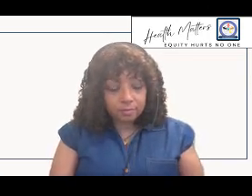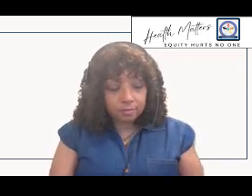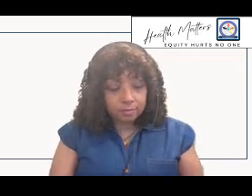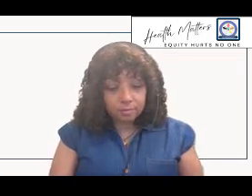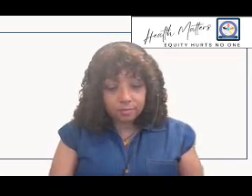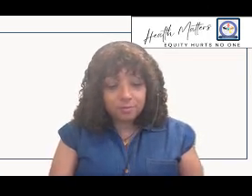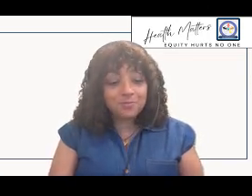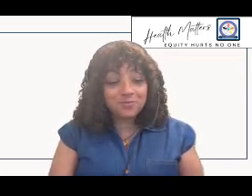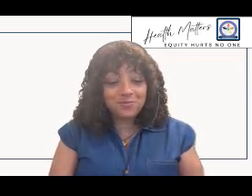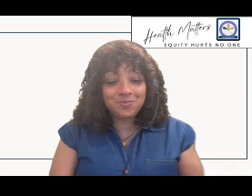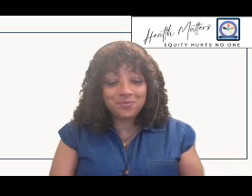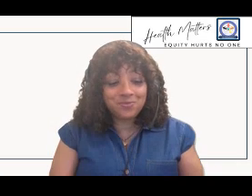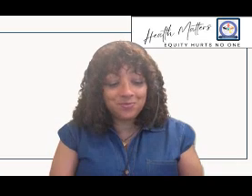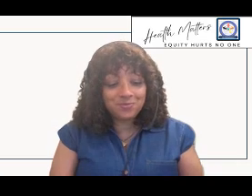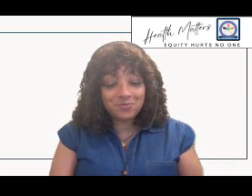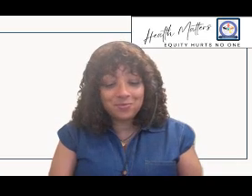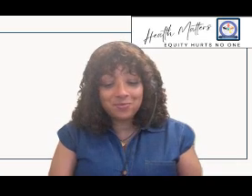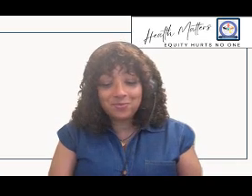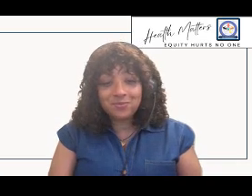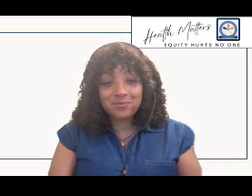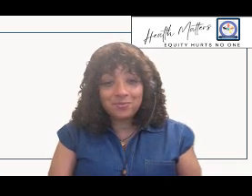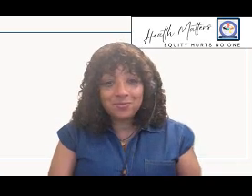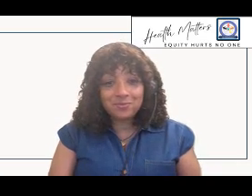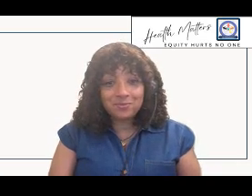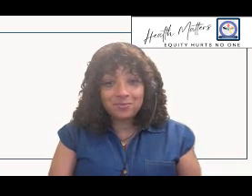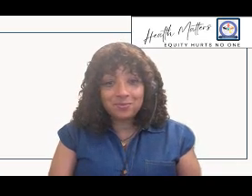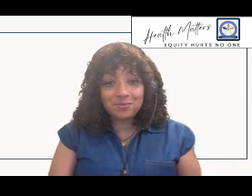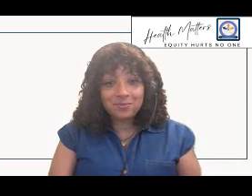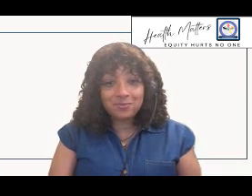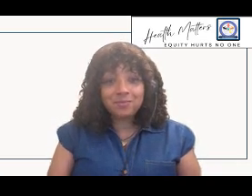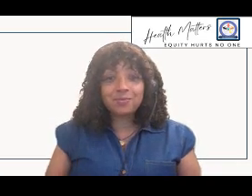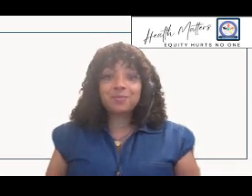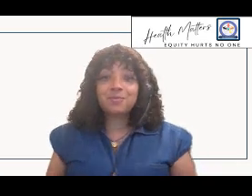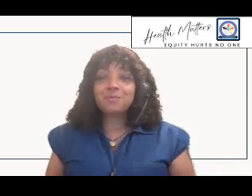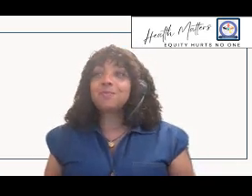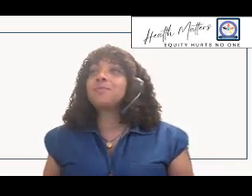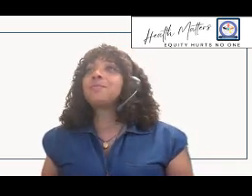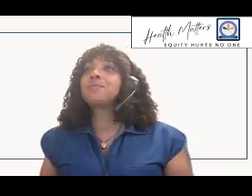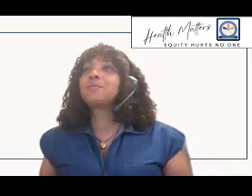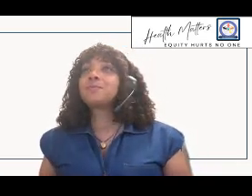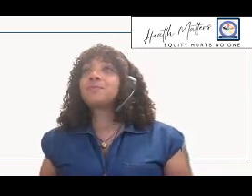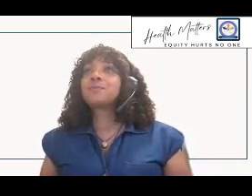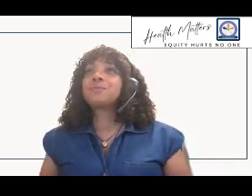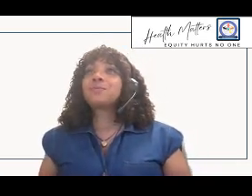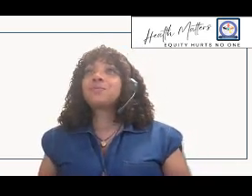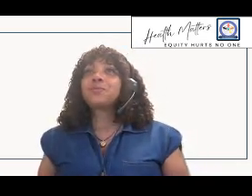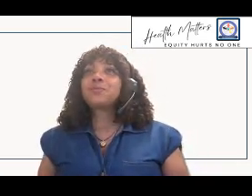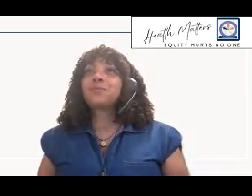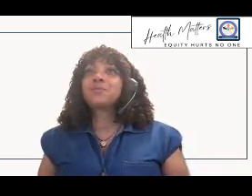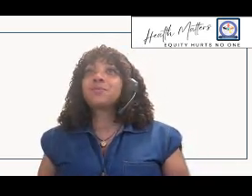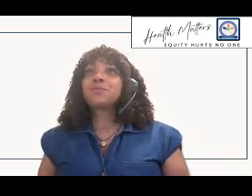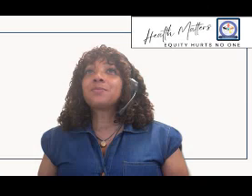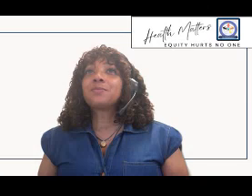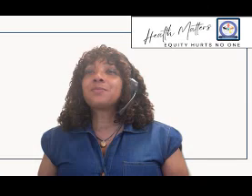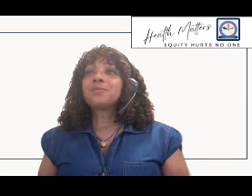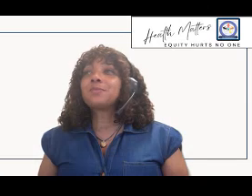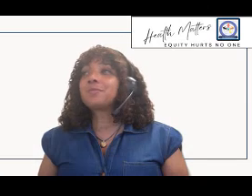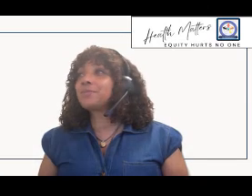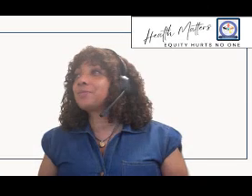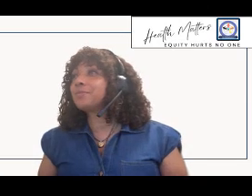adjourn. Thank you so much, Bishop Bonnie Radden, for that. Do I hear a second?